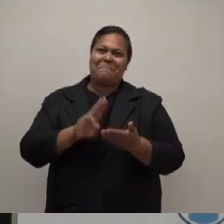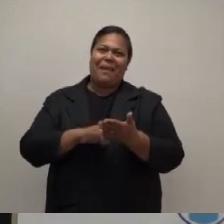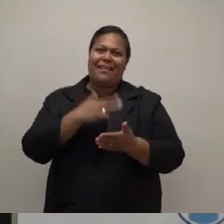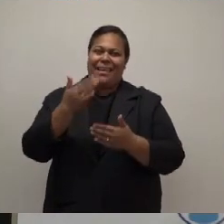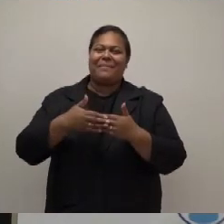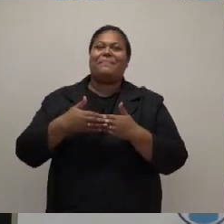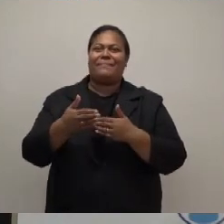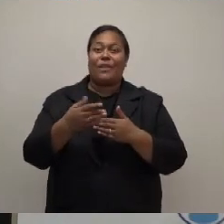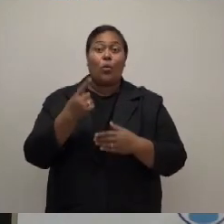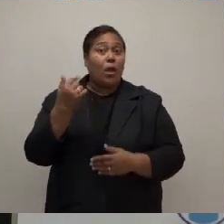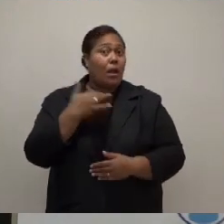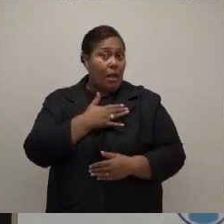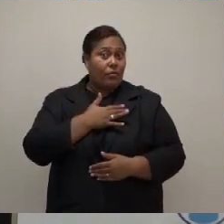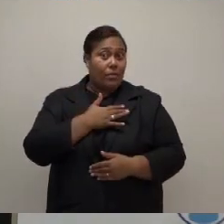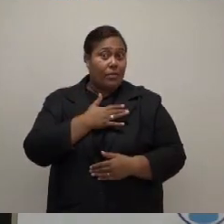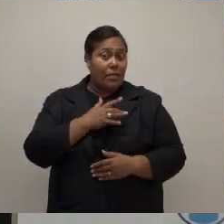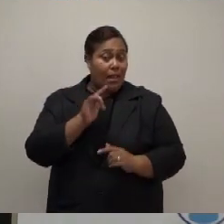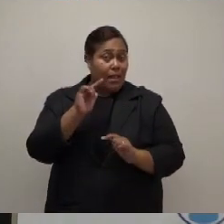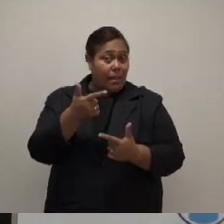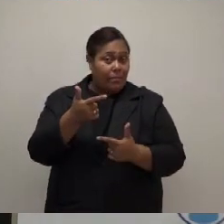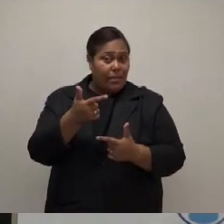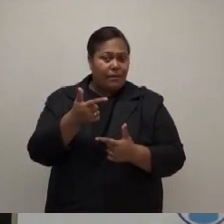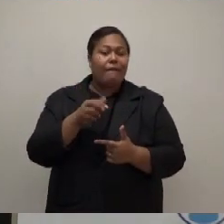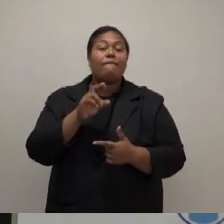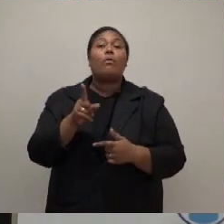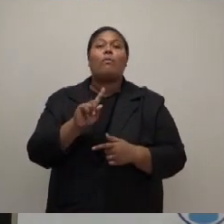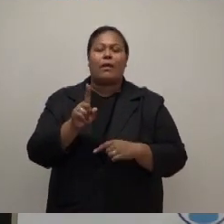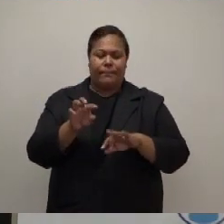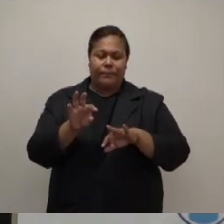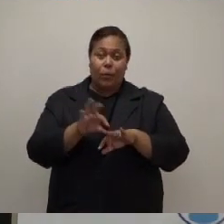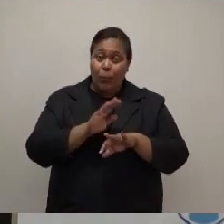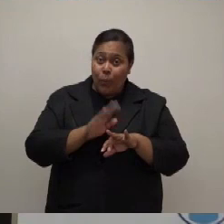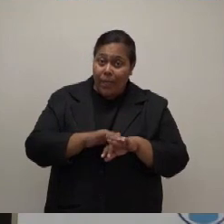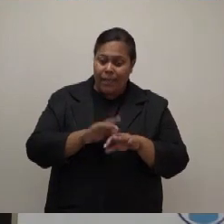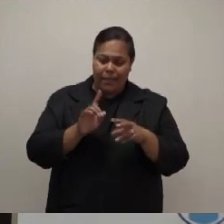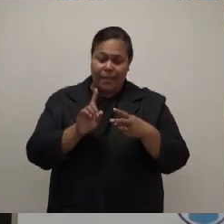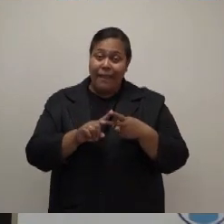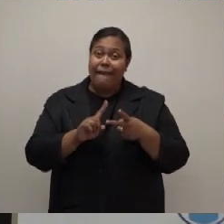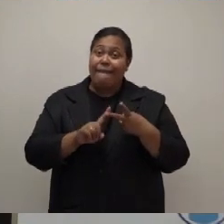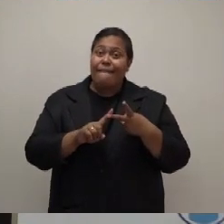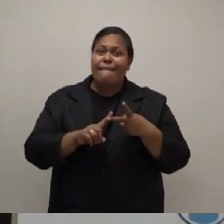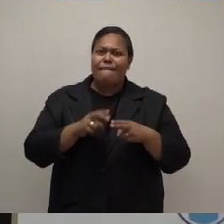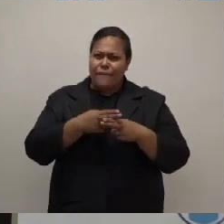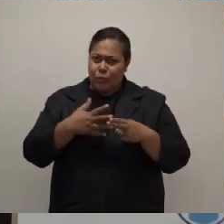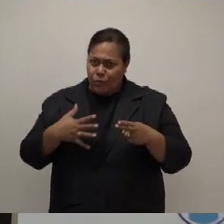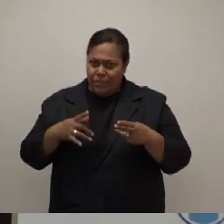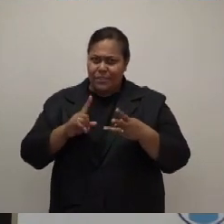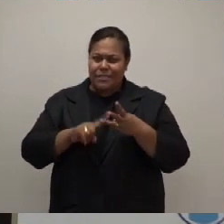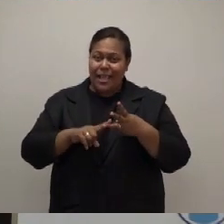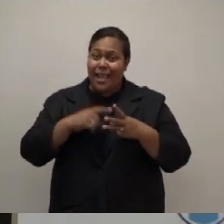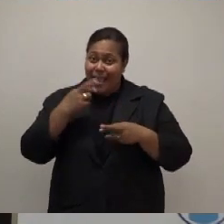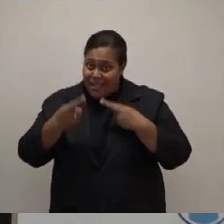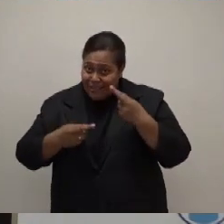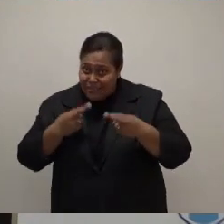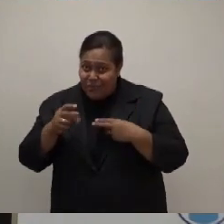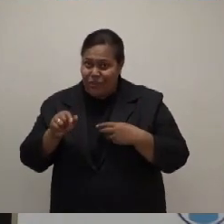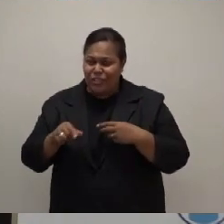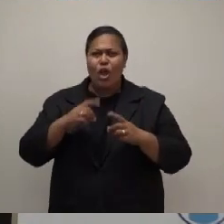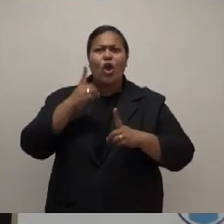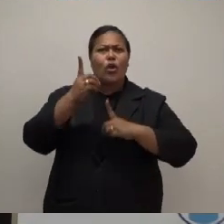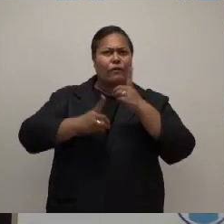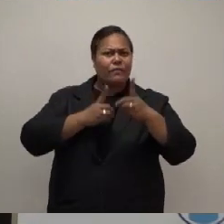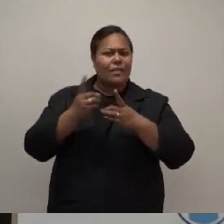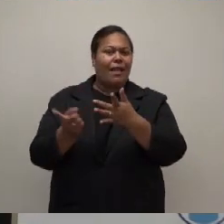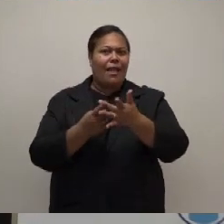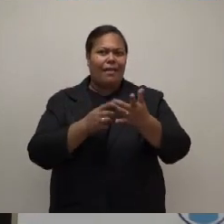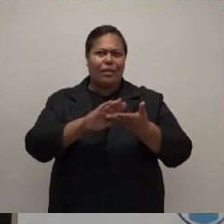this 100% limit will apply to weddings, to funerals, cafes, restaurants, conferences, and other